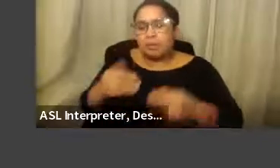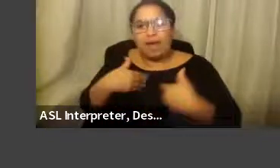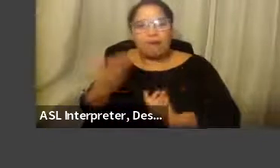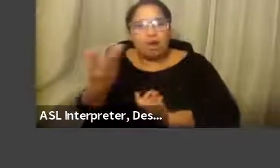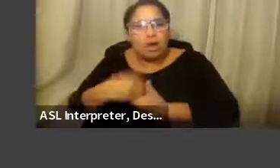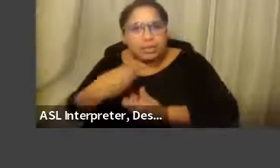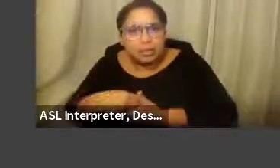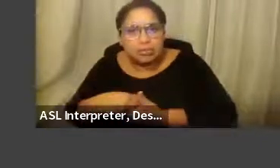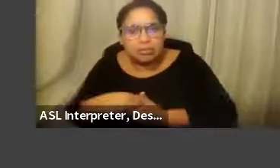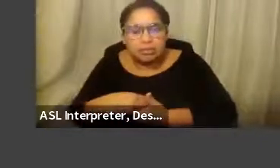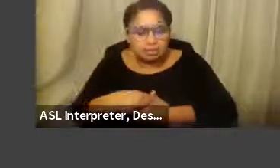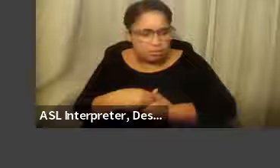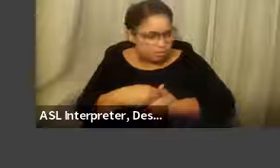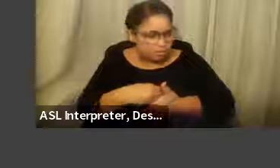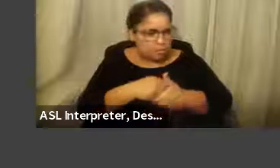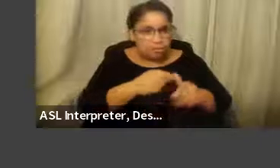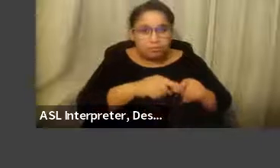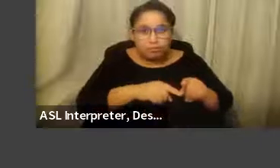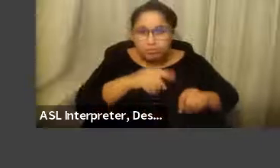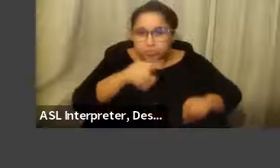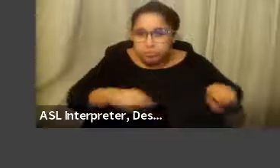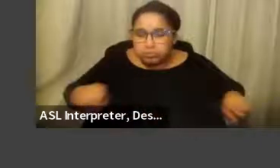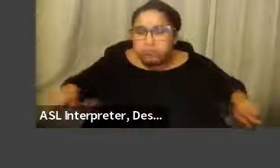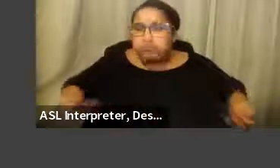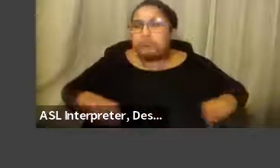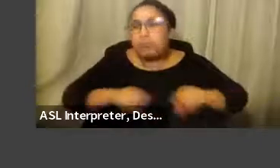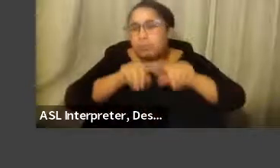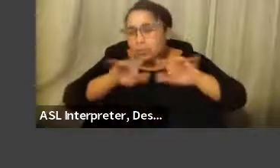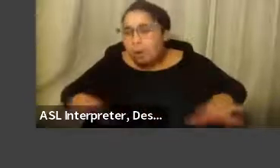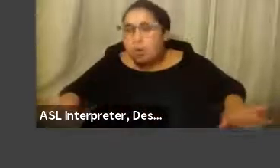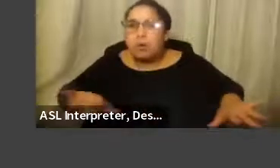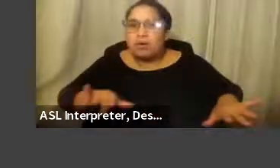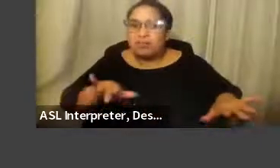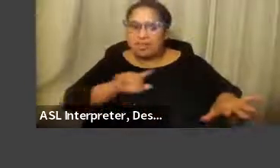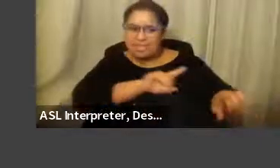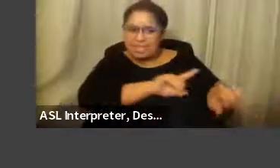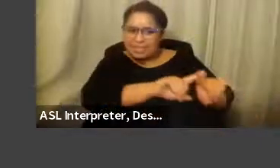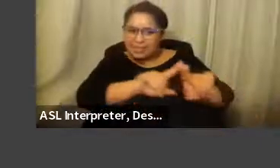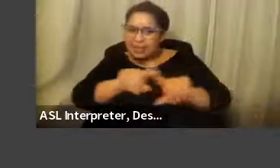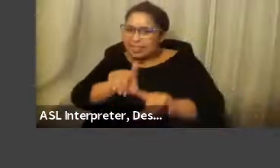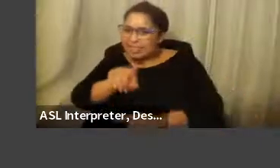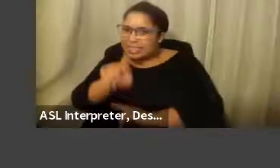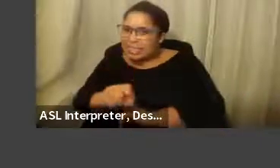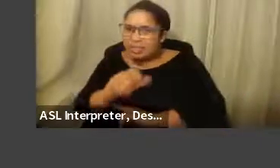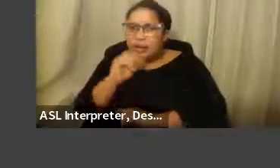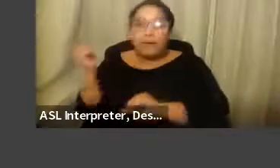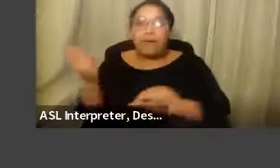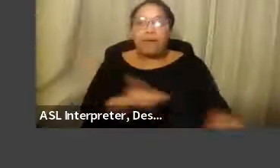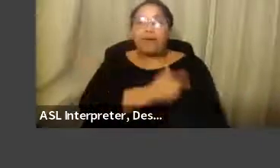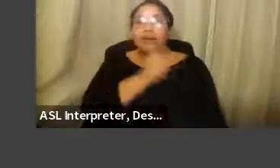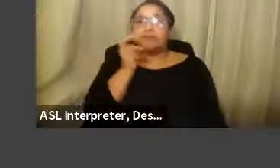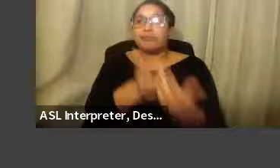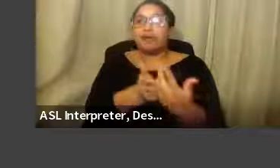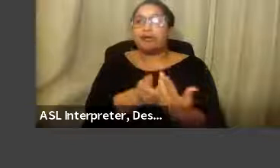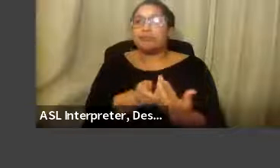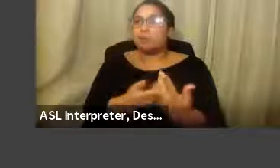like that. We really need to consider more about our different needs. It's not a one-size-fits-all kind of